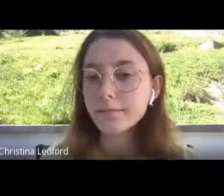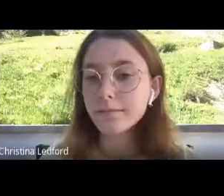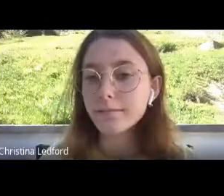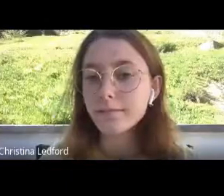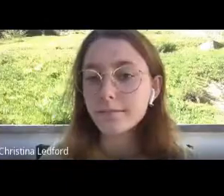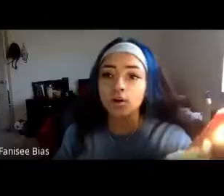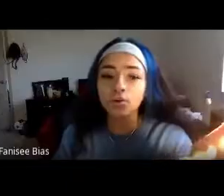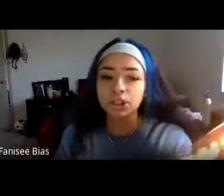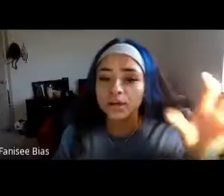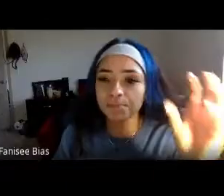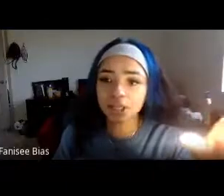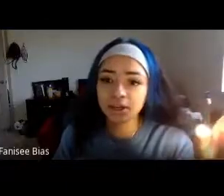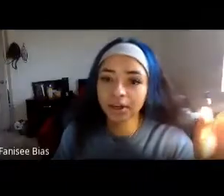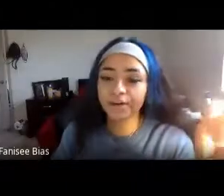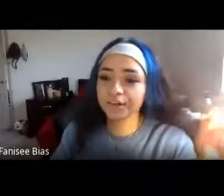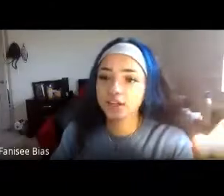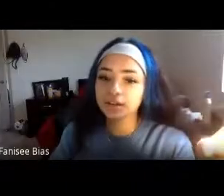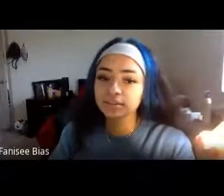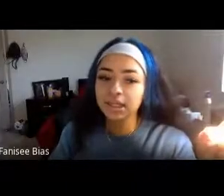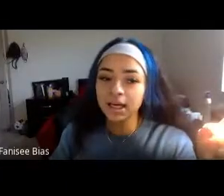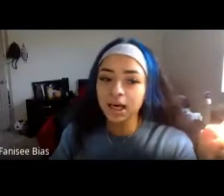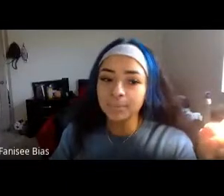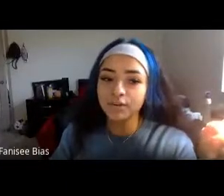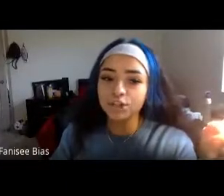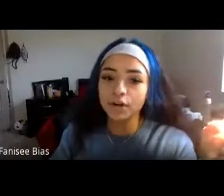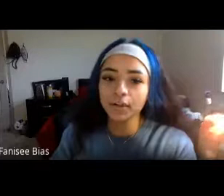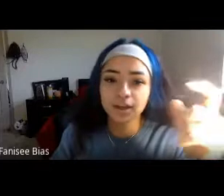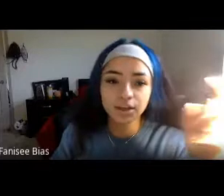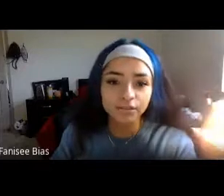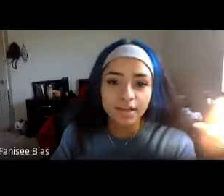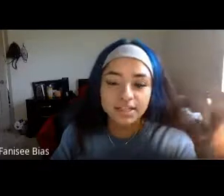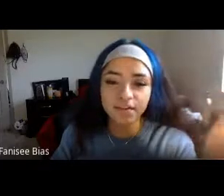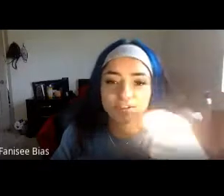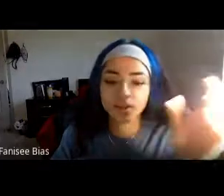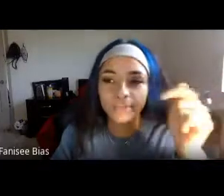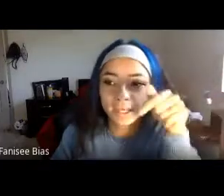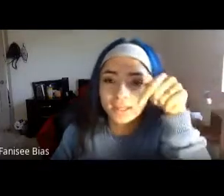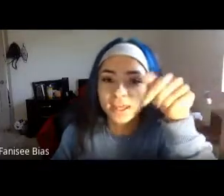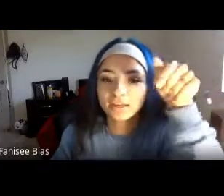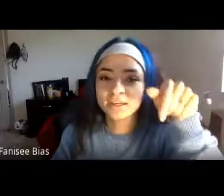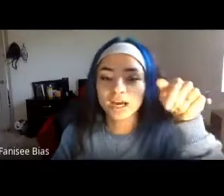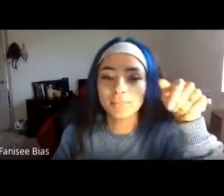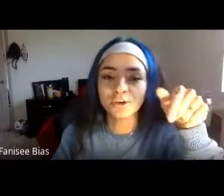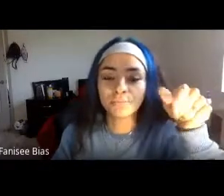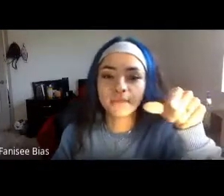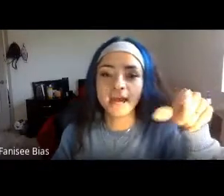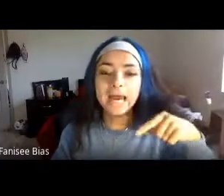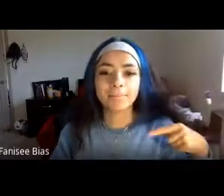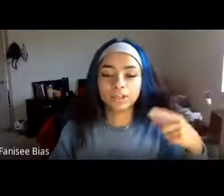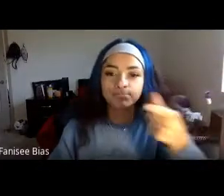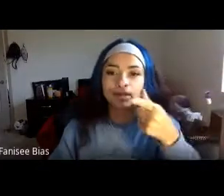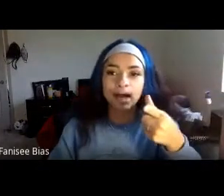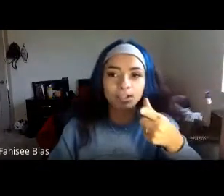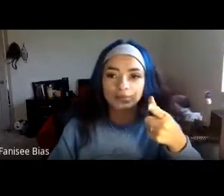anyone Yeah. who wants to see Christina only, you can pin her video. If you just go to like your face and then there's a little pin thing, and you can pin